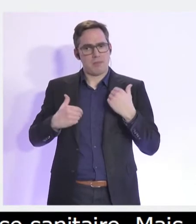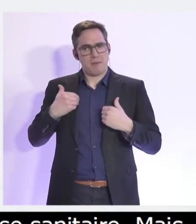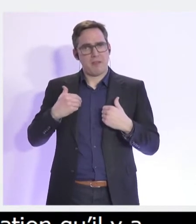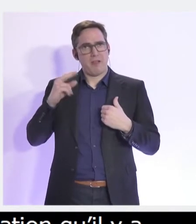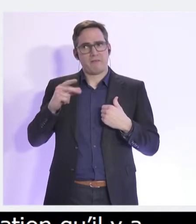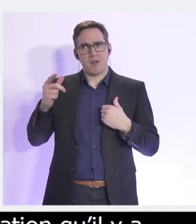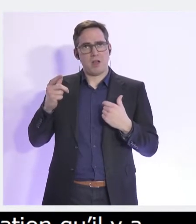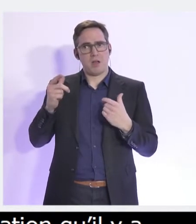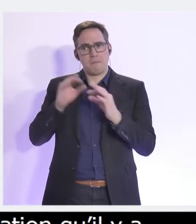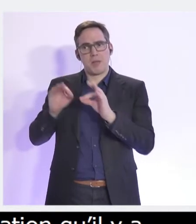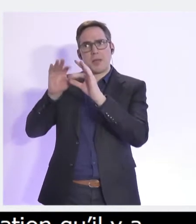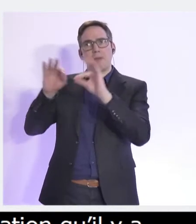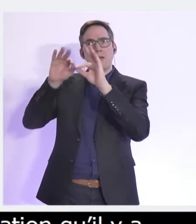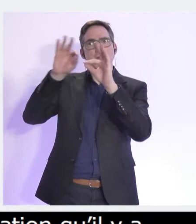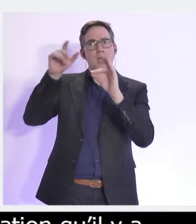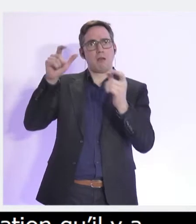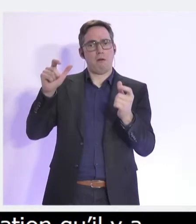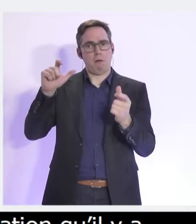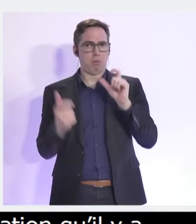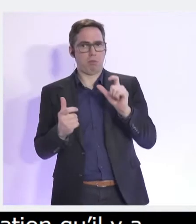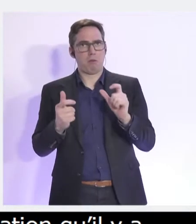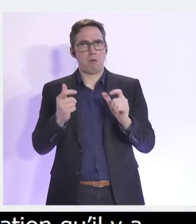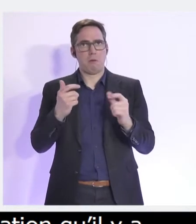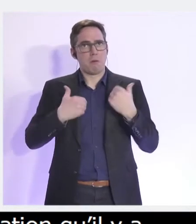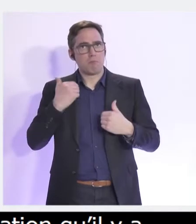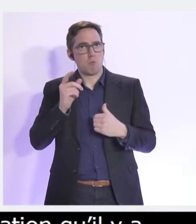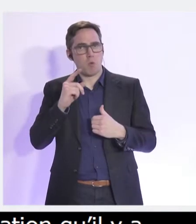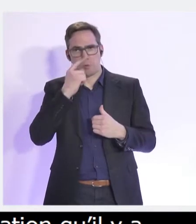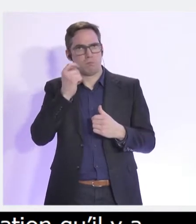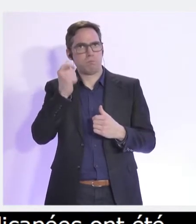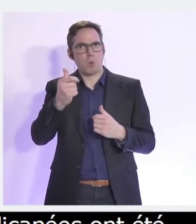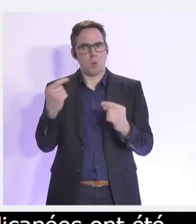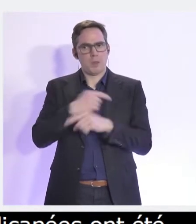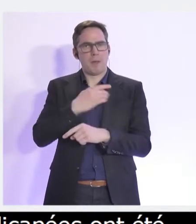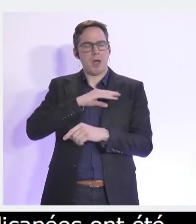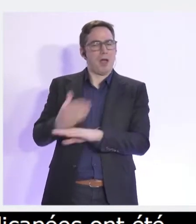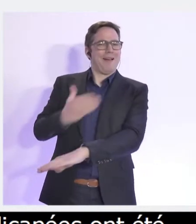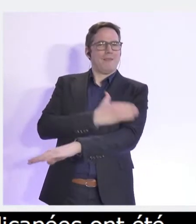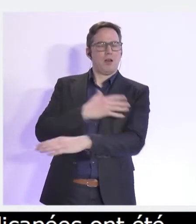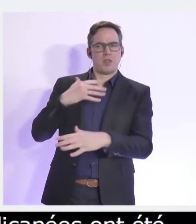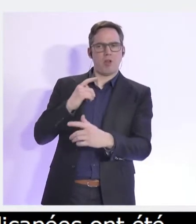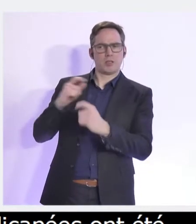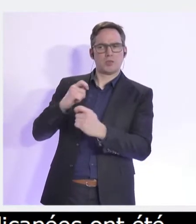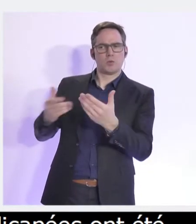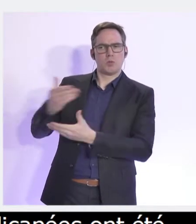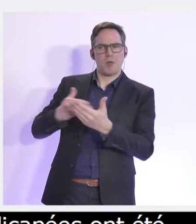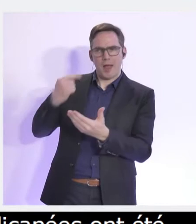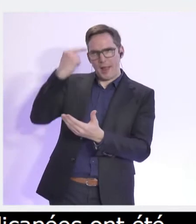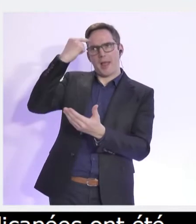been they were impacted in many countries by the health crisis. So it's general mobilization which has allowed us